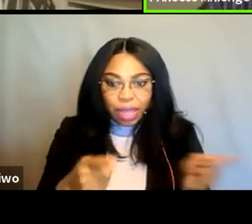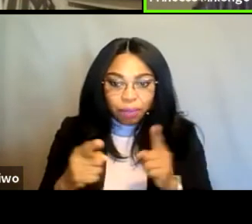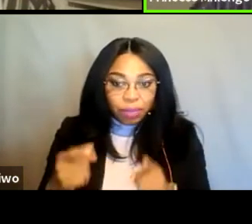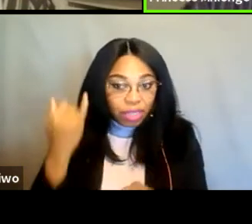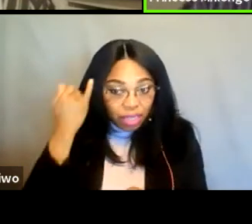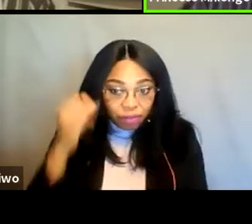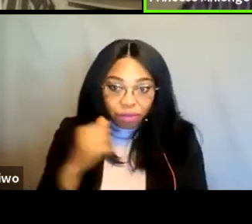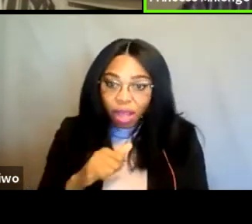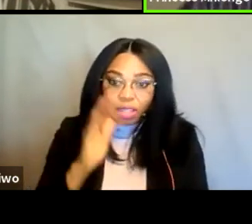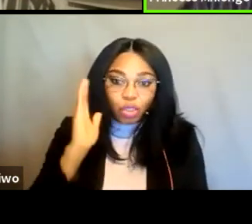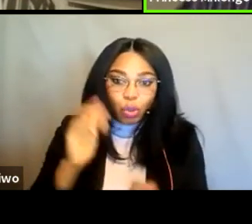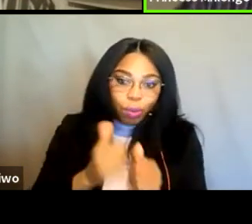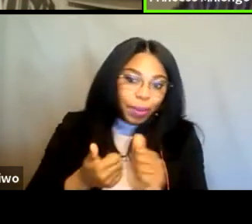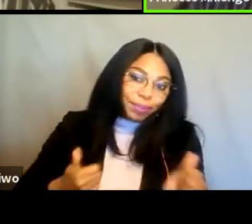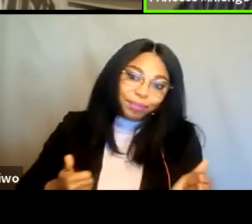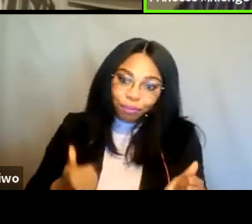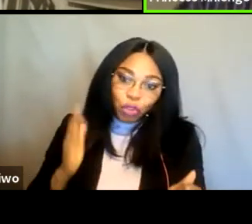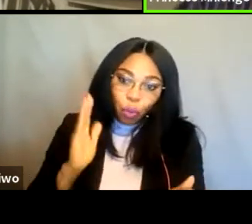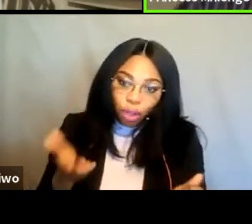behind, right?